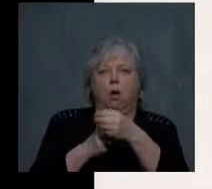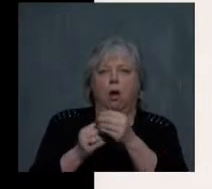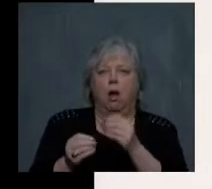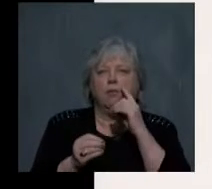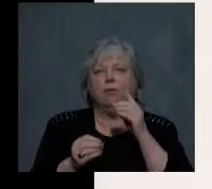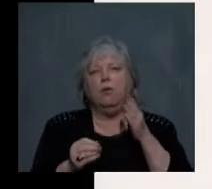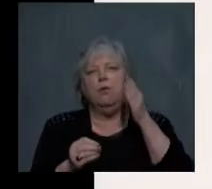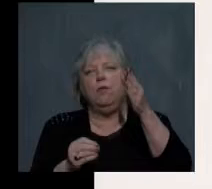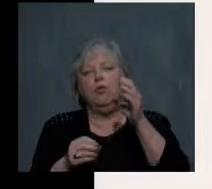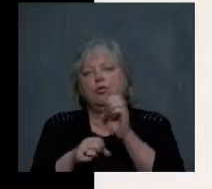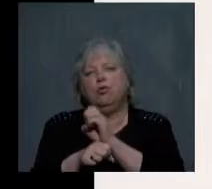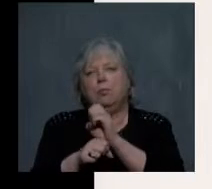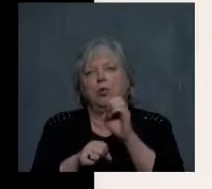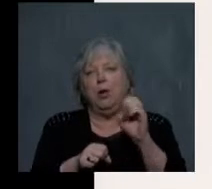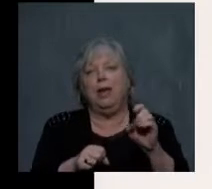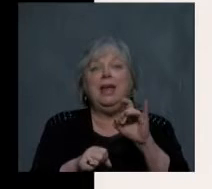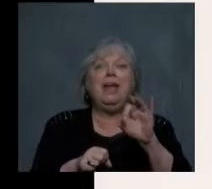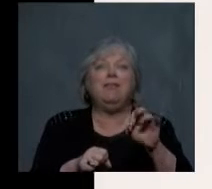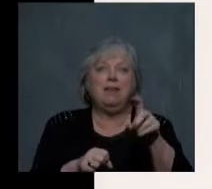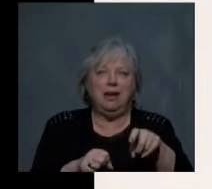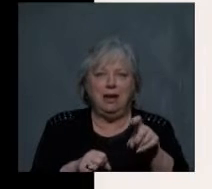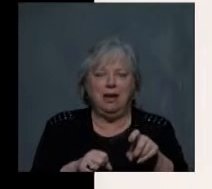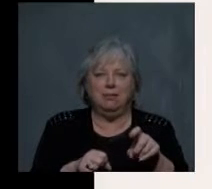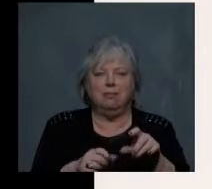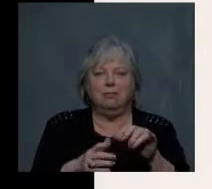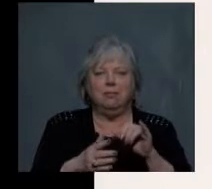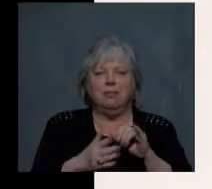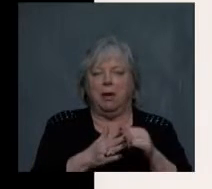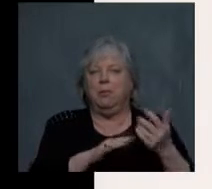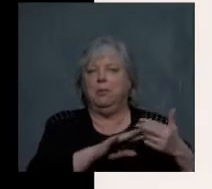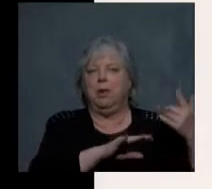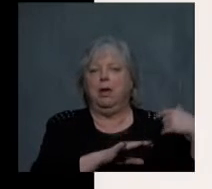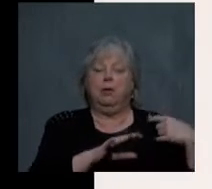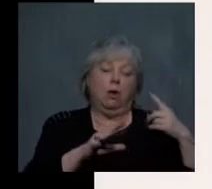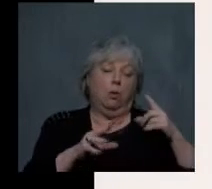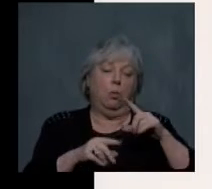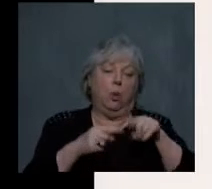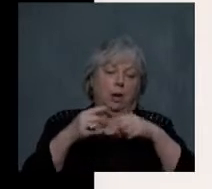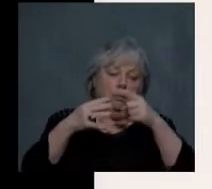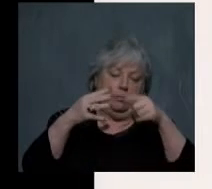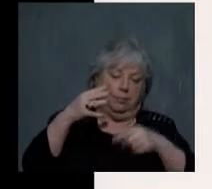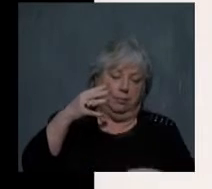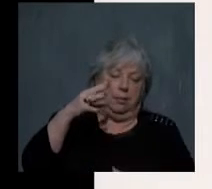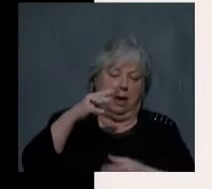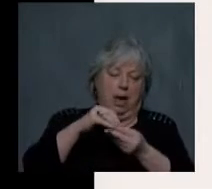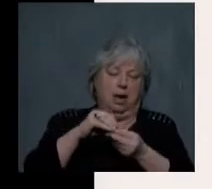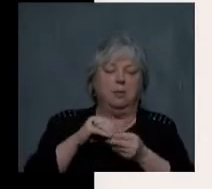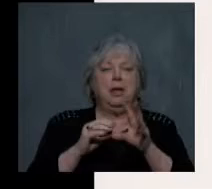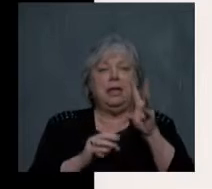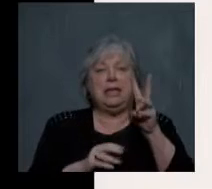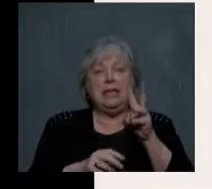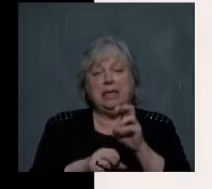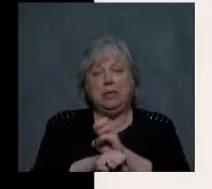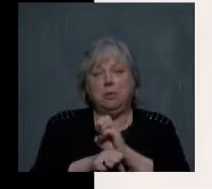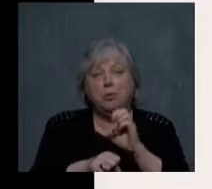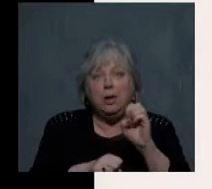for a future employee if needed. So when you add those up, come up with 6